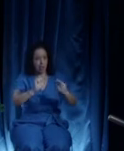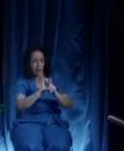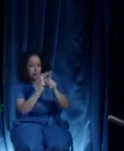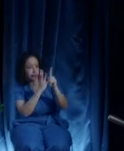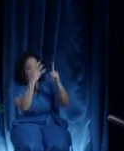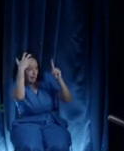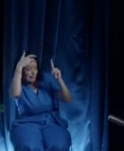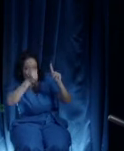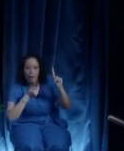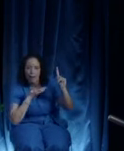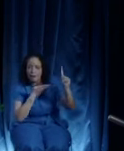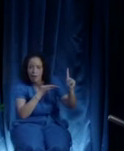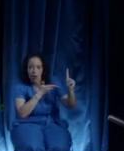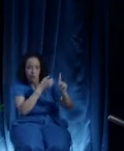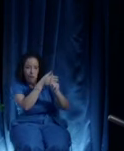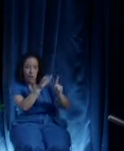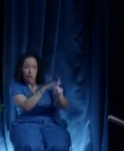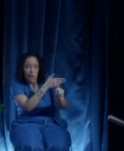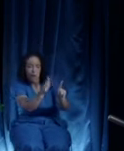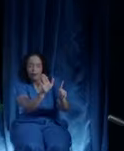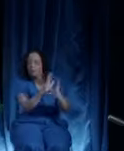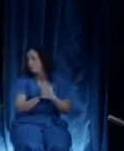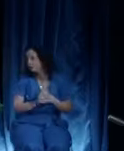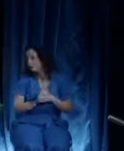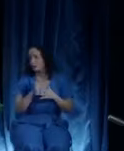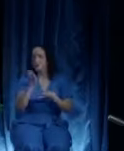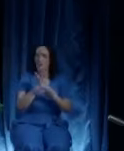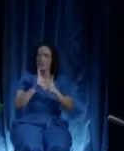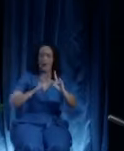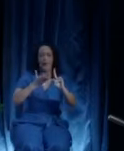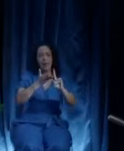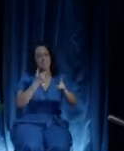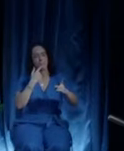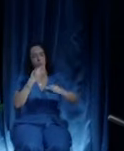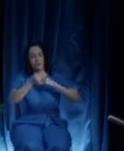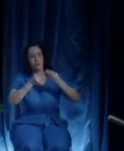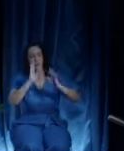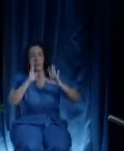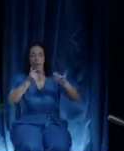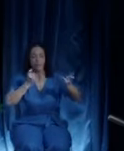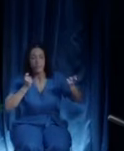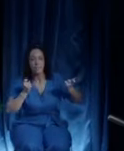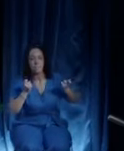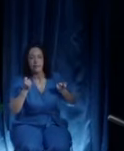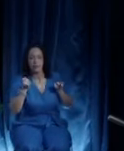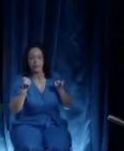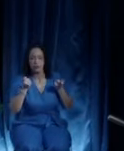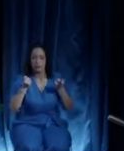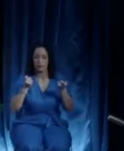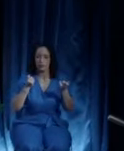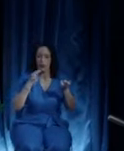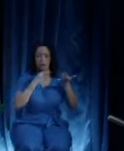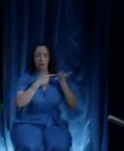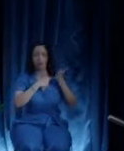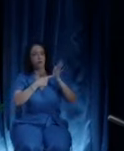do... But I think that my point is that you had to be able to manage upwards by projecting to the king